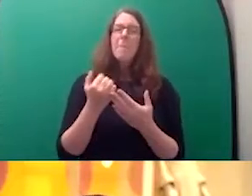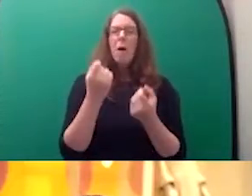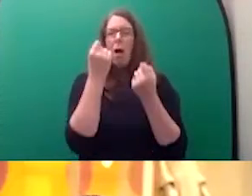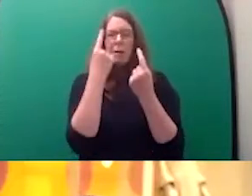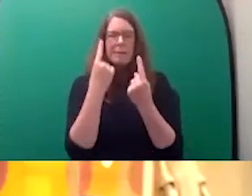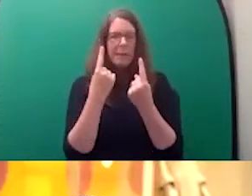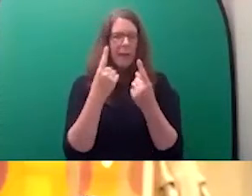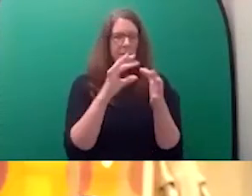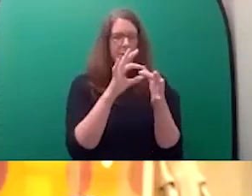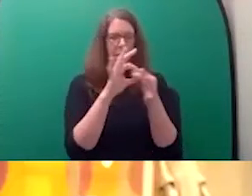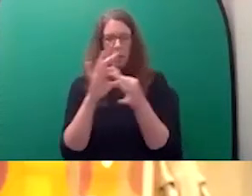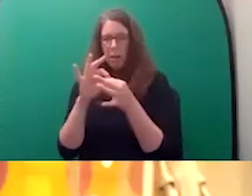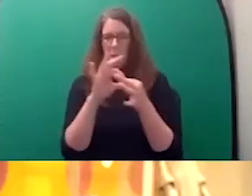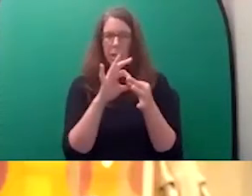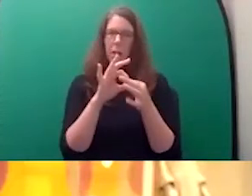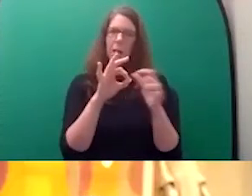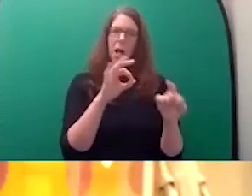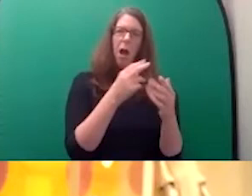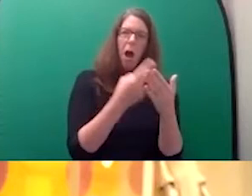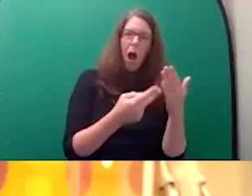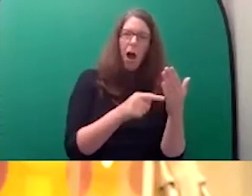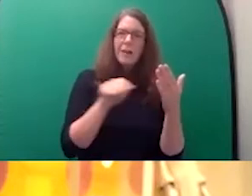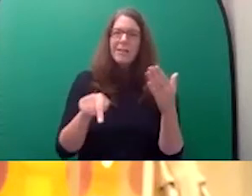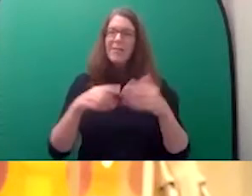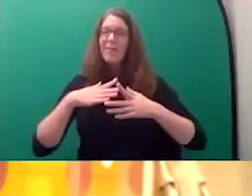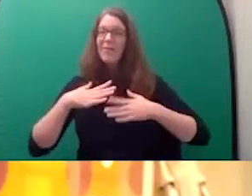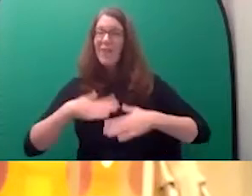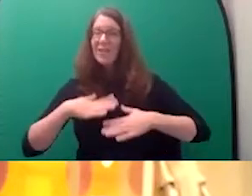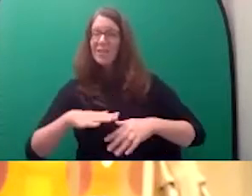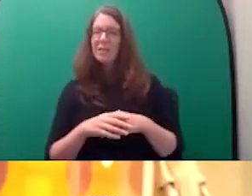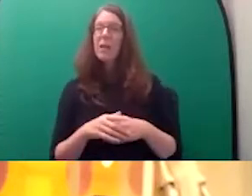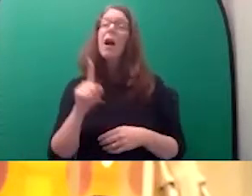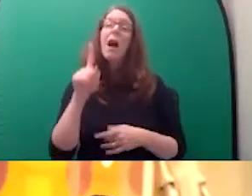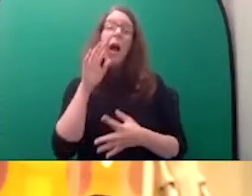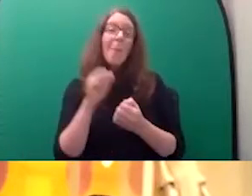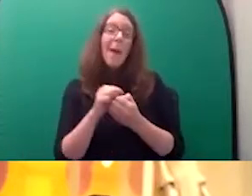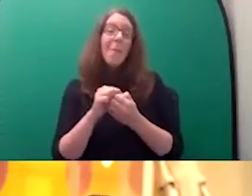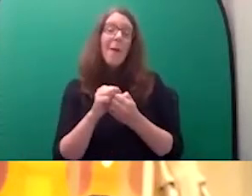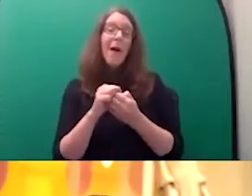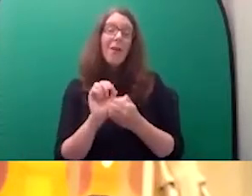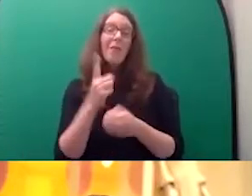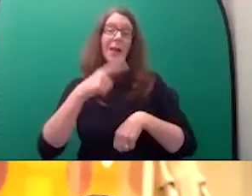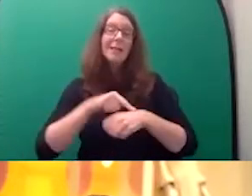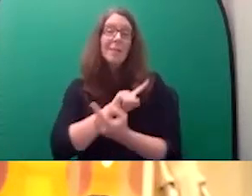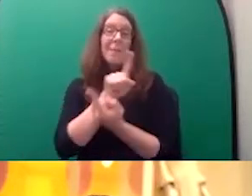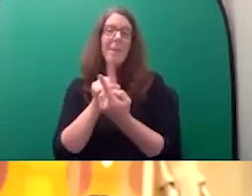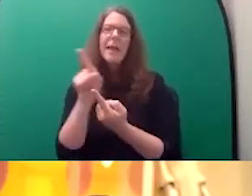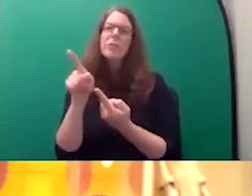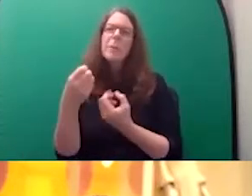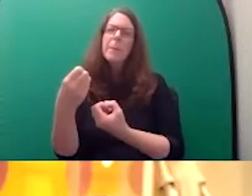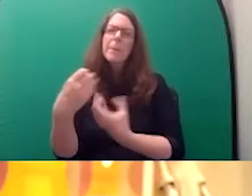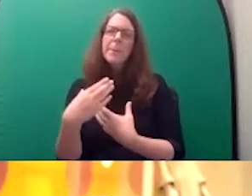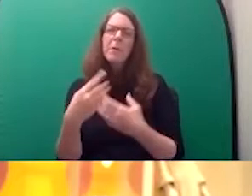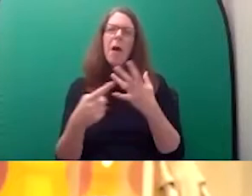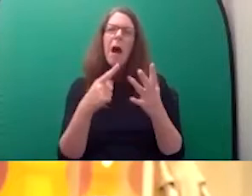between art and fashion. But also I remember when we first met as well, you mentioned another muse of yours, I hope it's